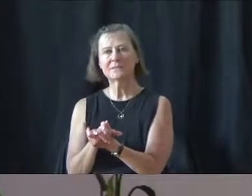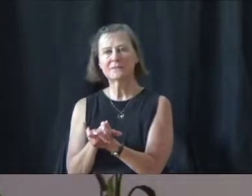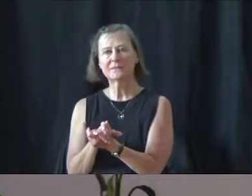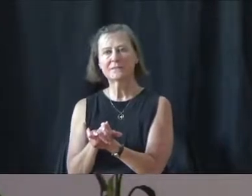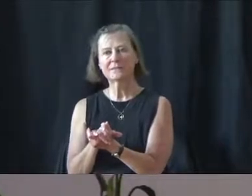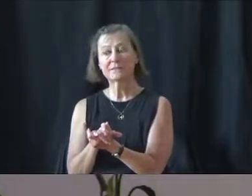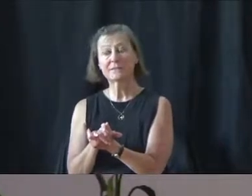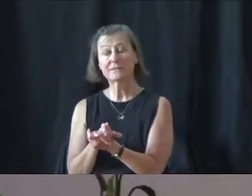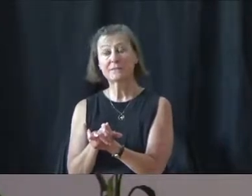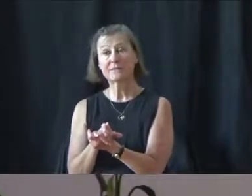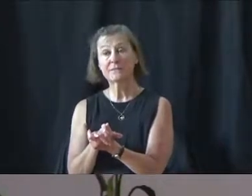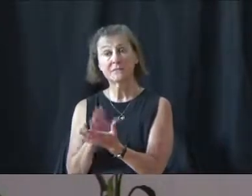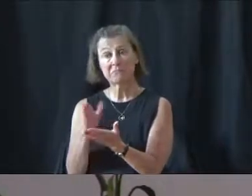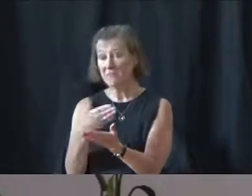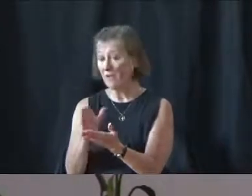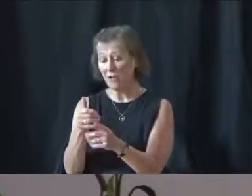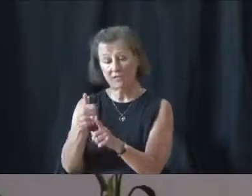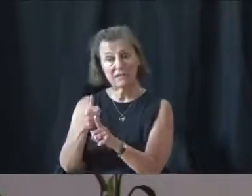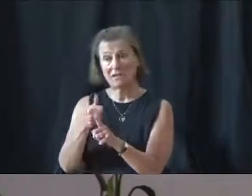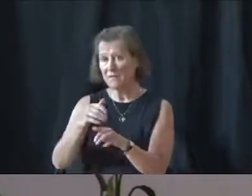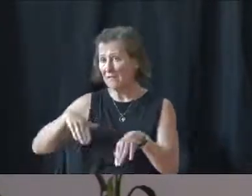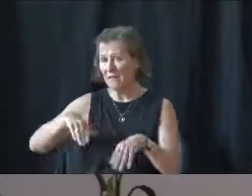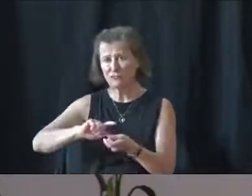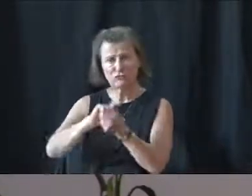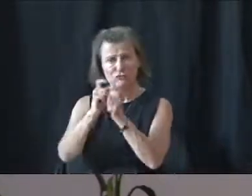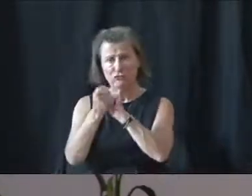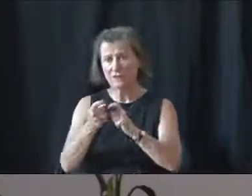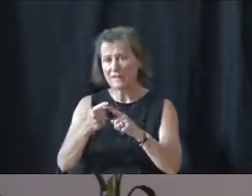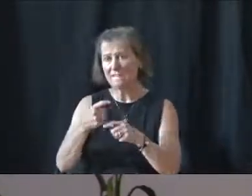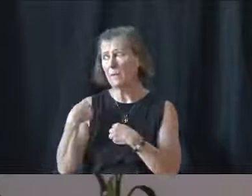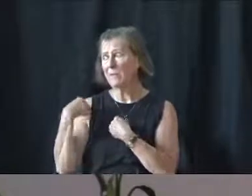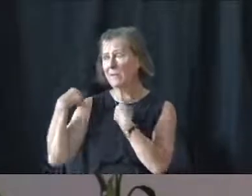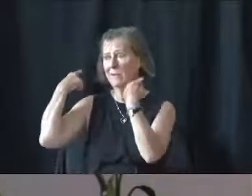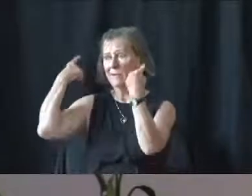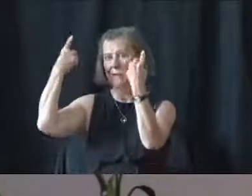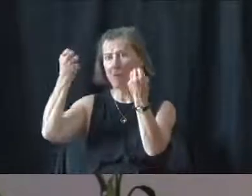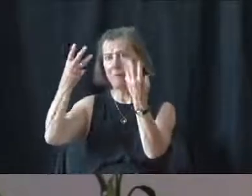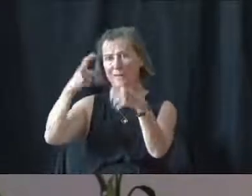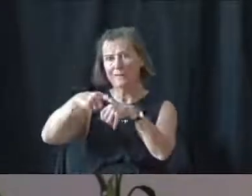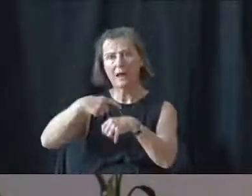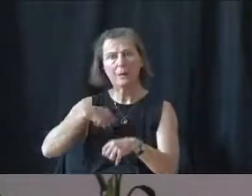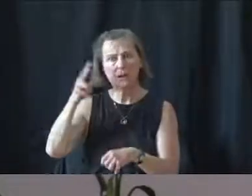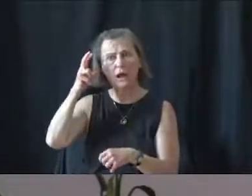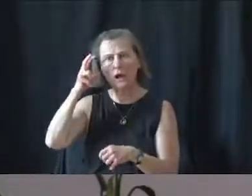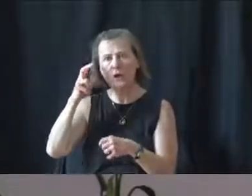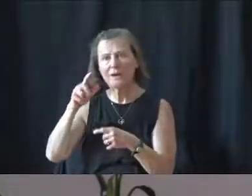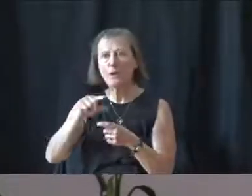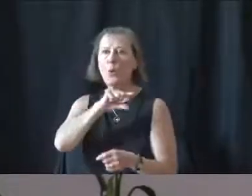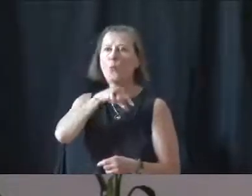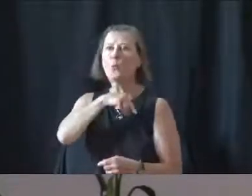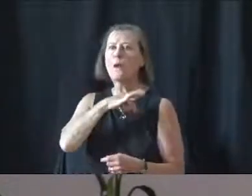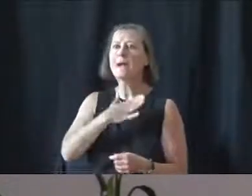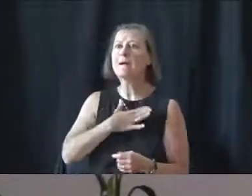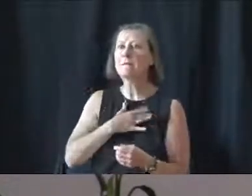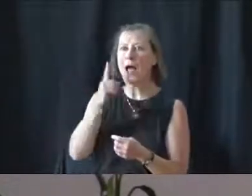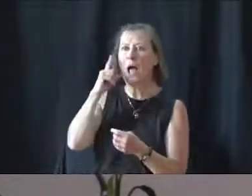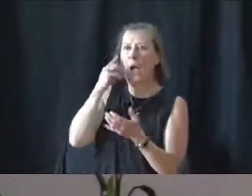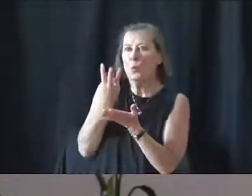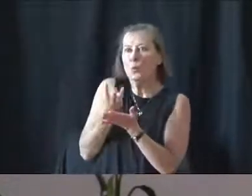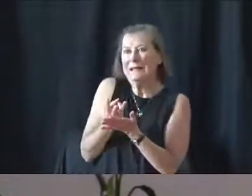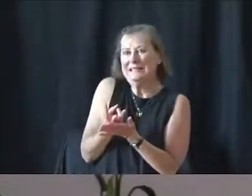The song had not changed from all the other times I had heard it. It was the quality of my